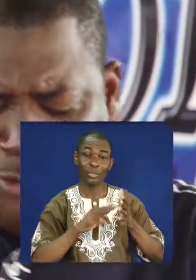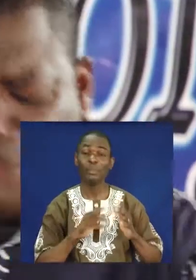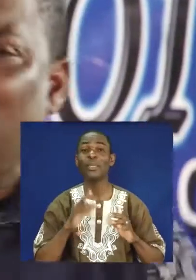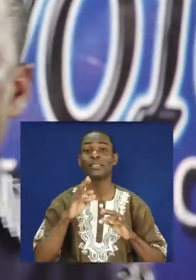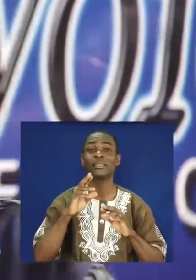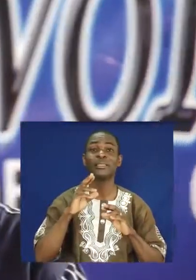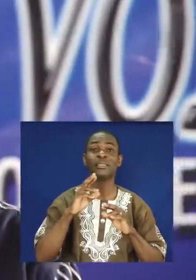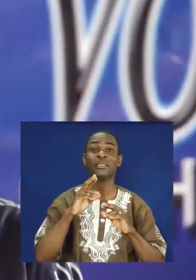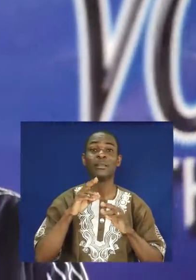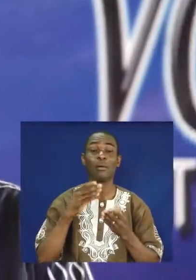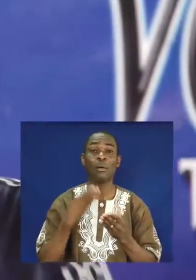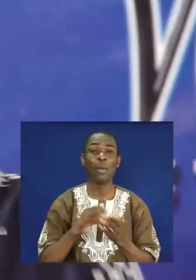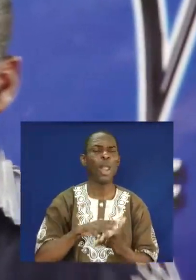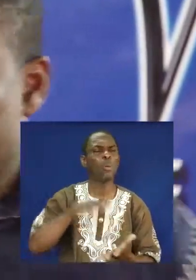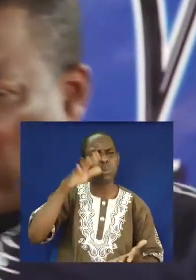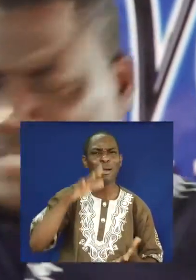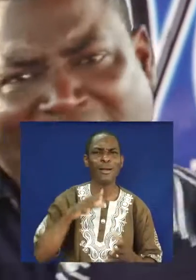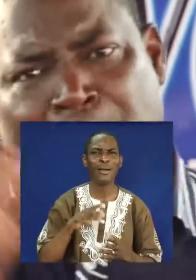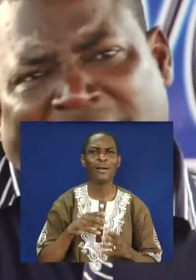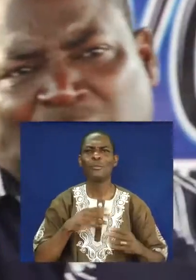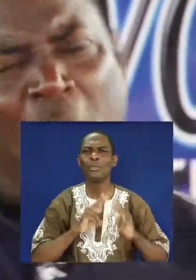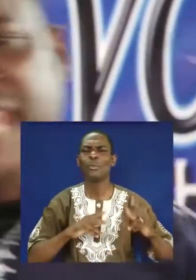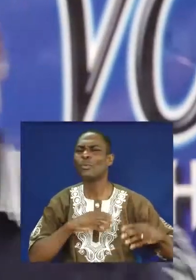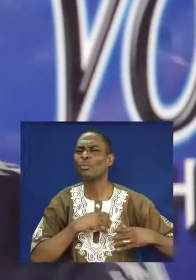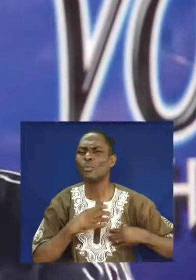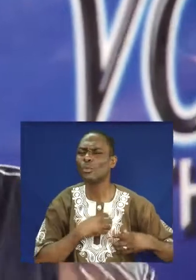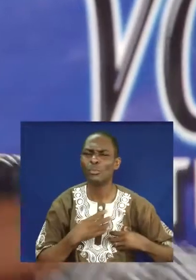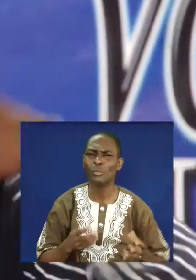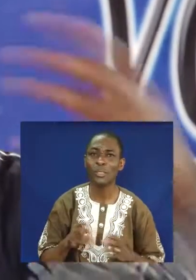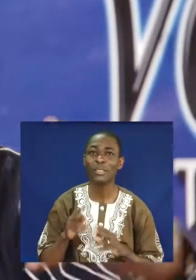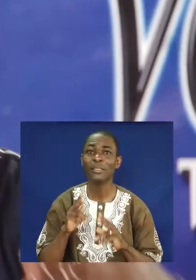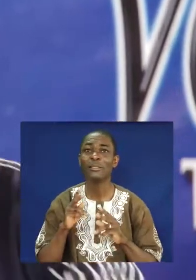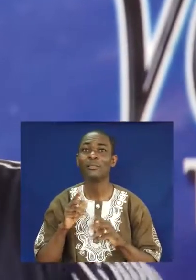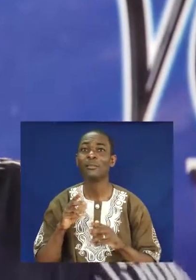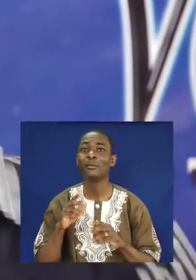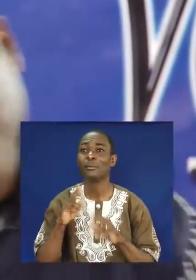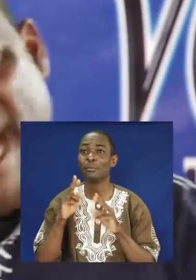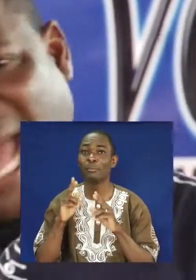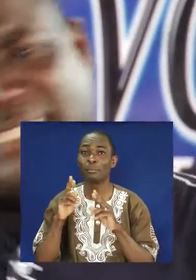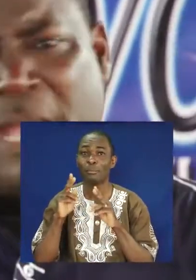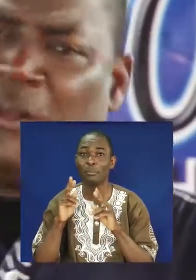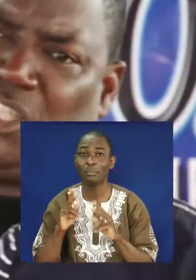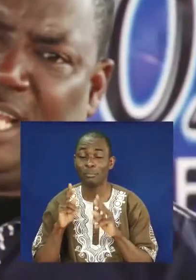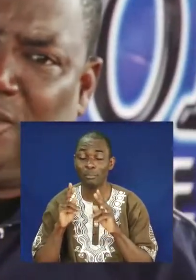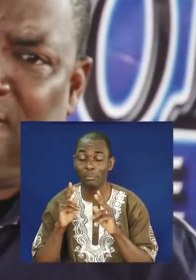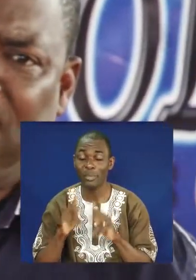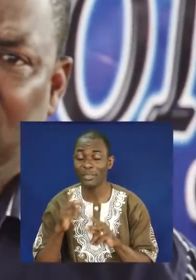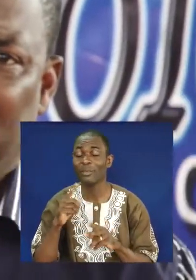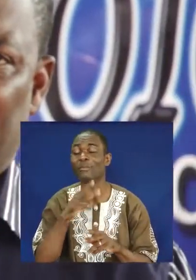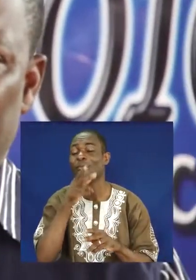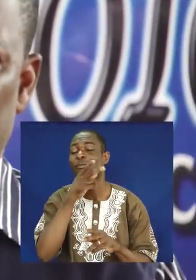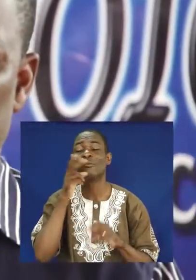Yama Aircrafta. Madafo, your political parties no any fair. And from my Yania, young can't say your politicians